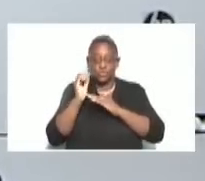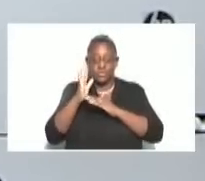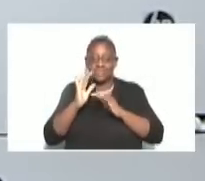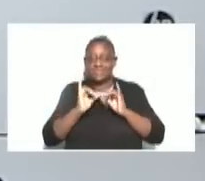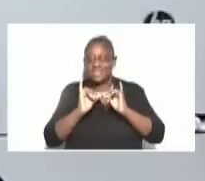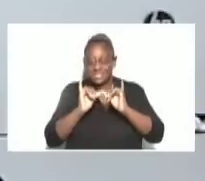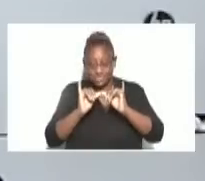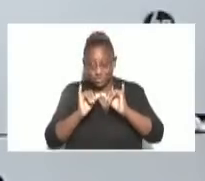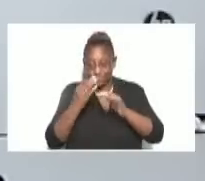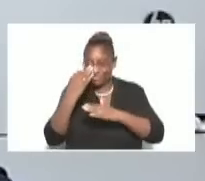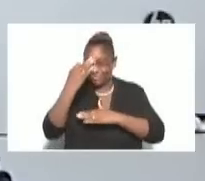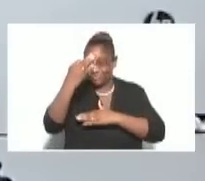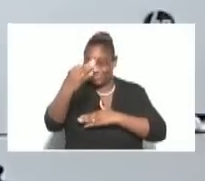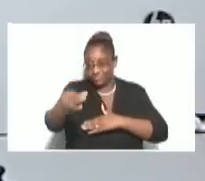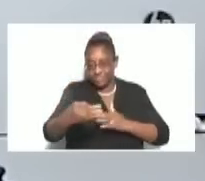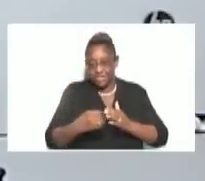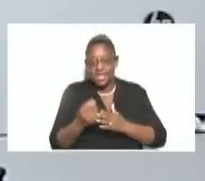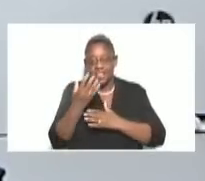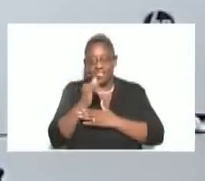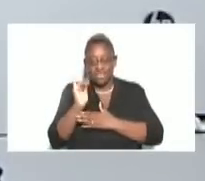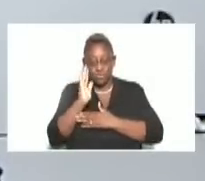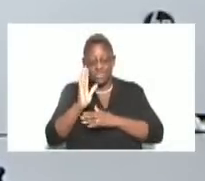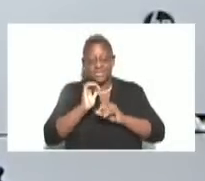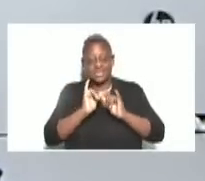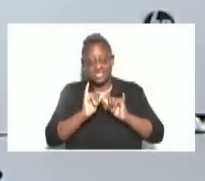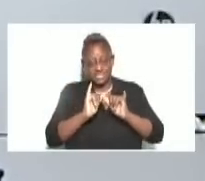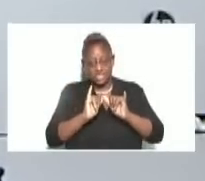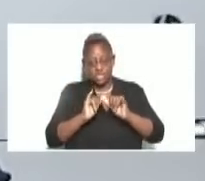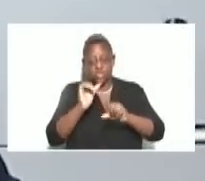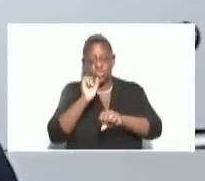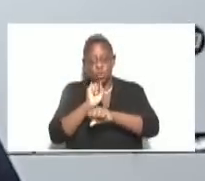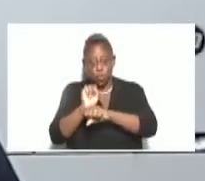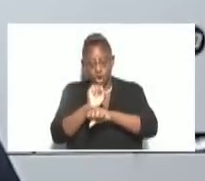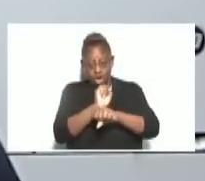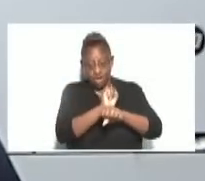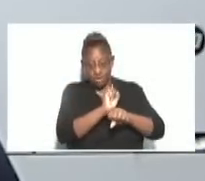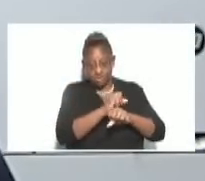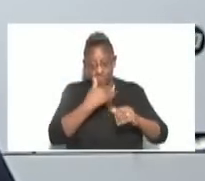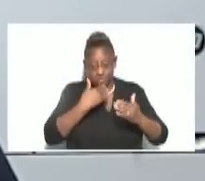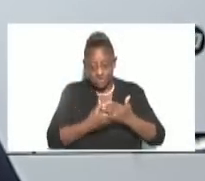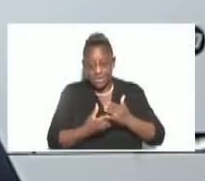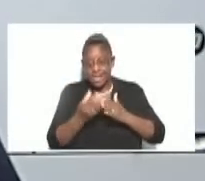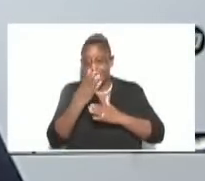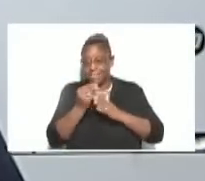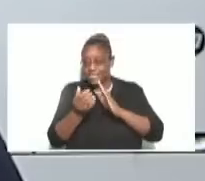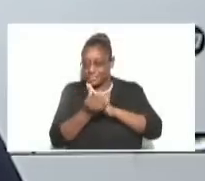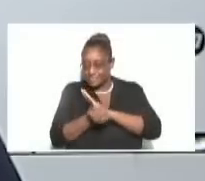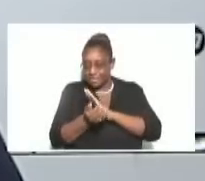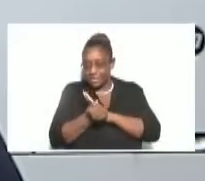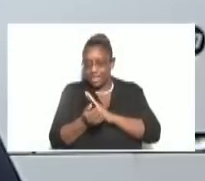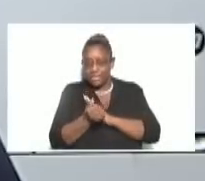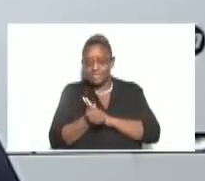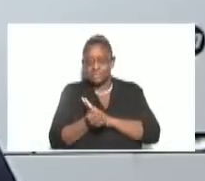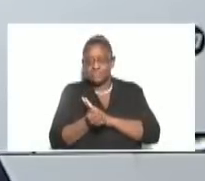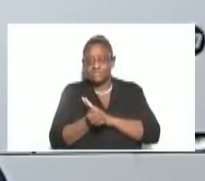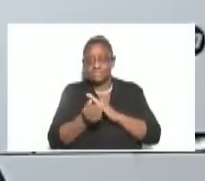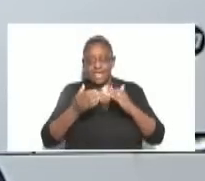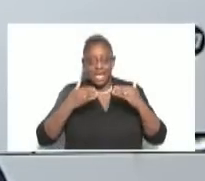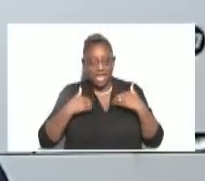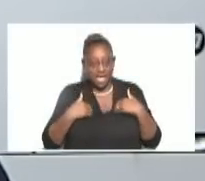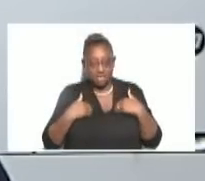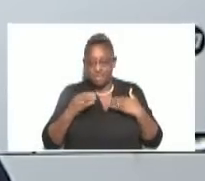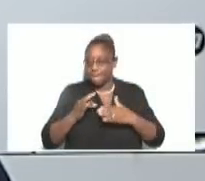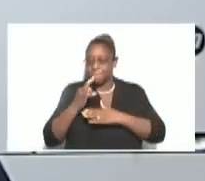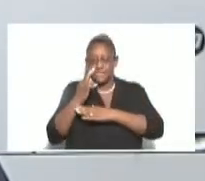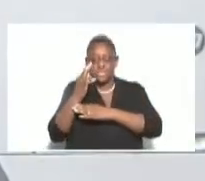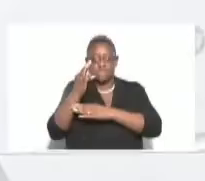me. They will continue with the working ethics and the ability and the skill that they have far